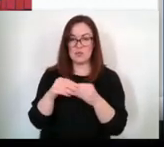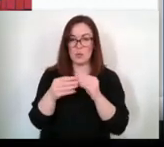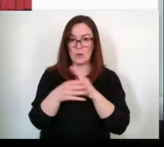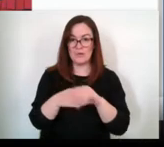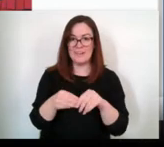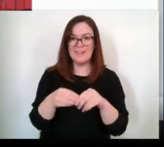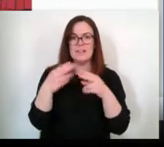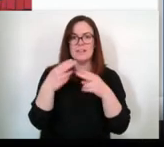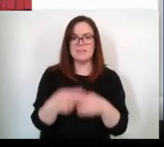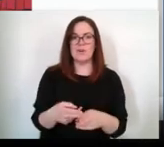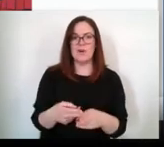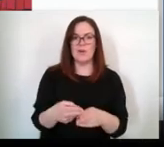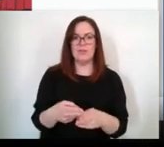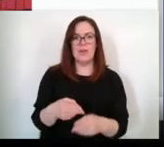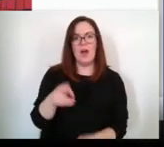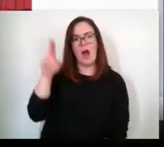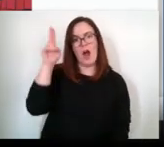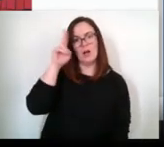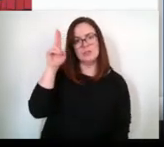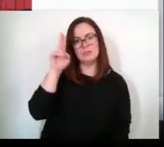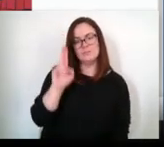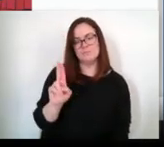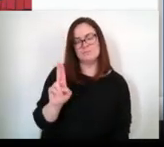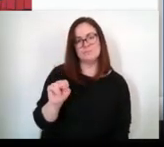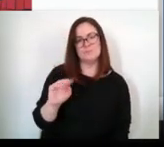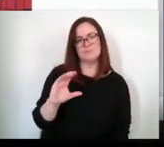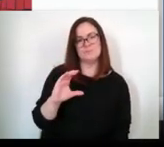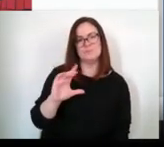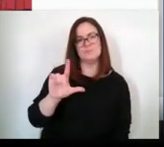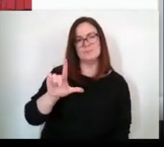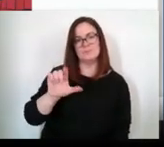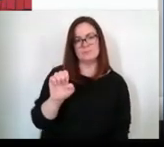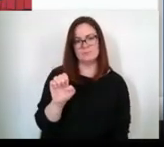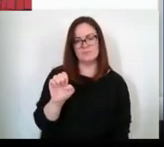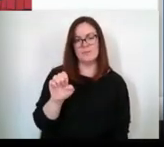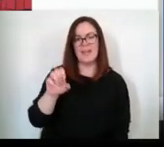in the story is called Uncle